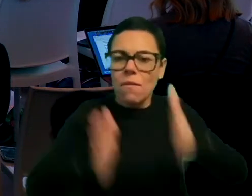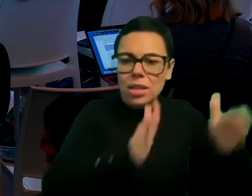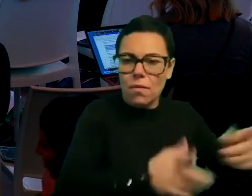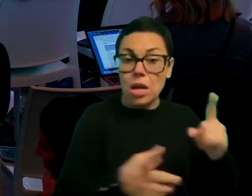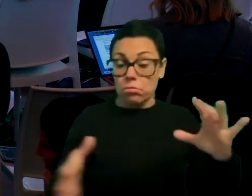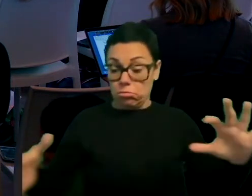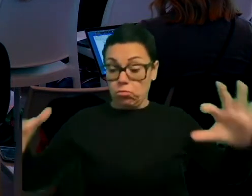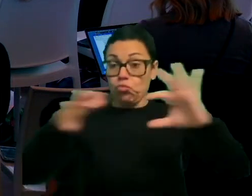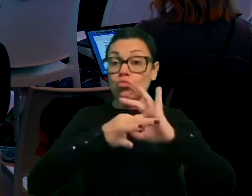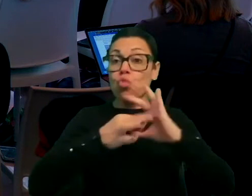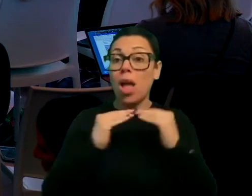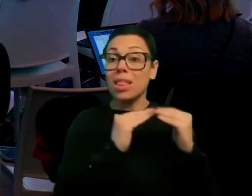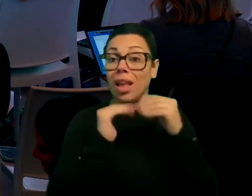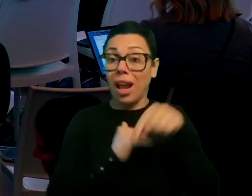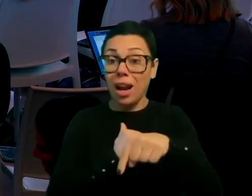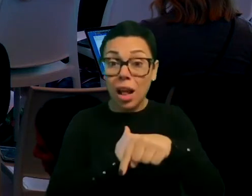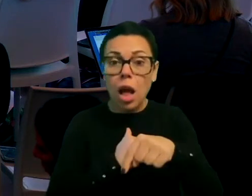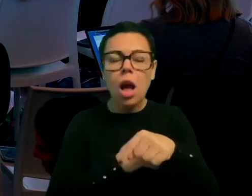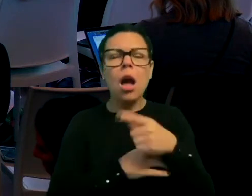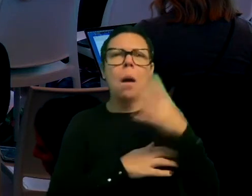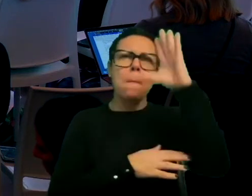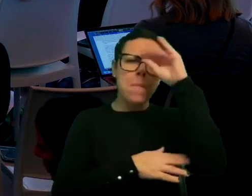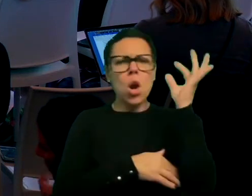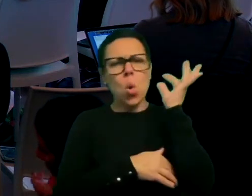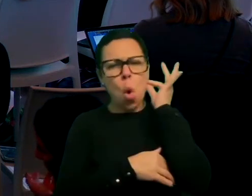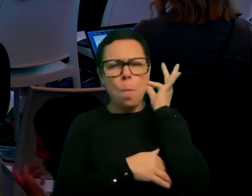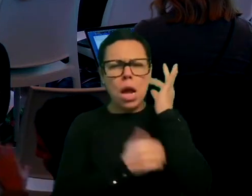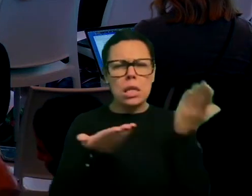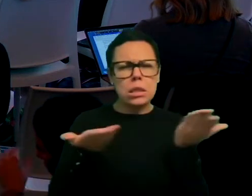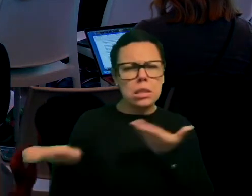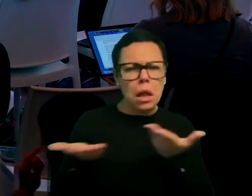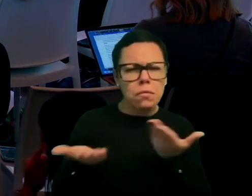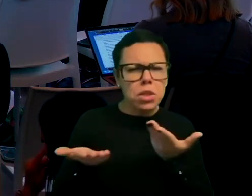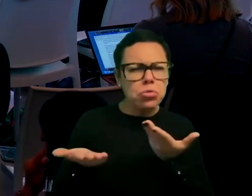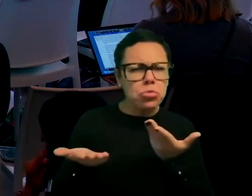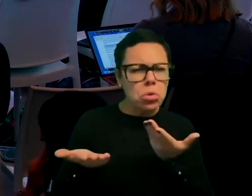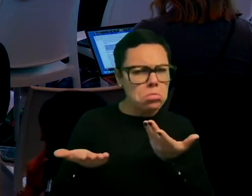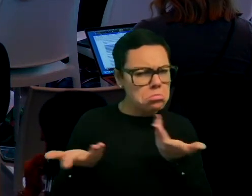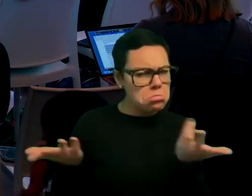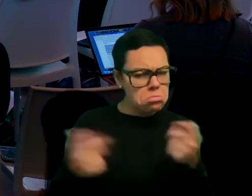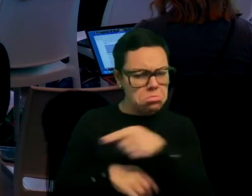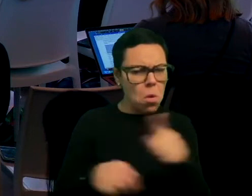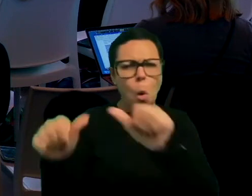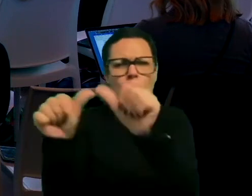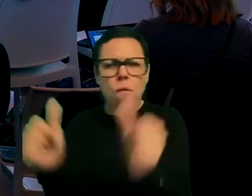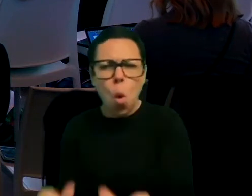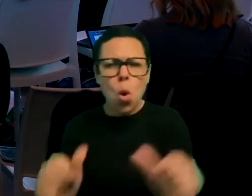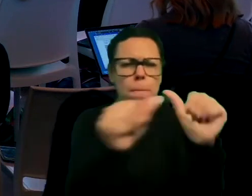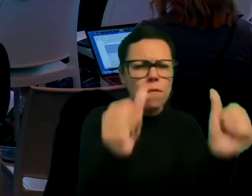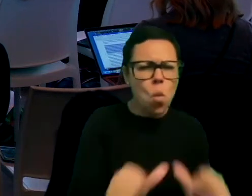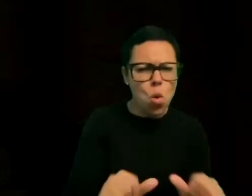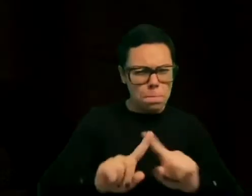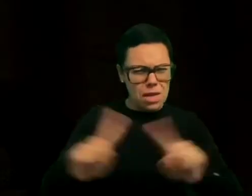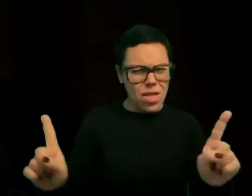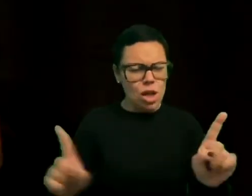men or women use a building or a service different and how they are impacted. Well, now I have to do a quick gender analysis of a building.